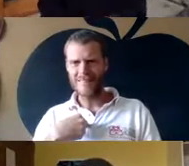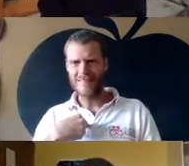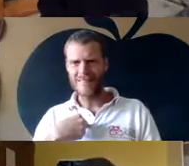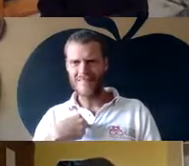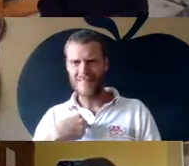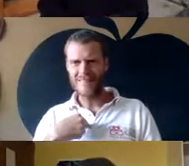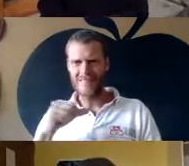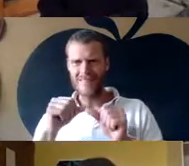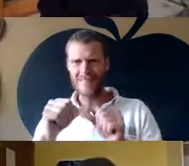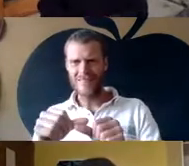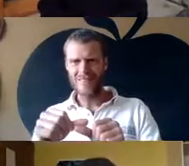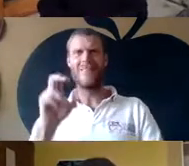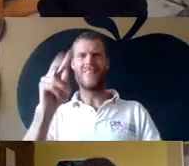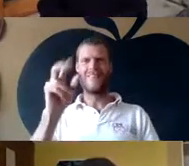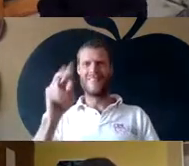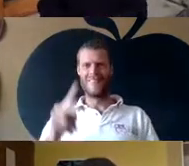Can you guys see me?